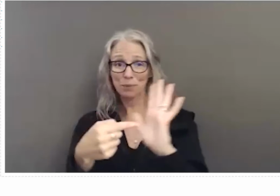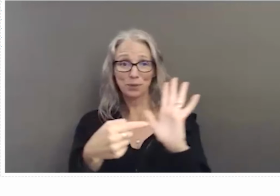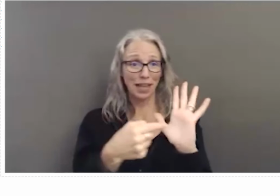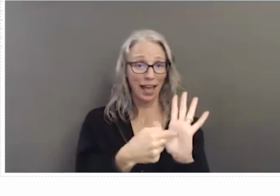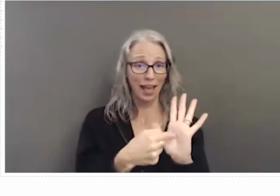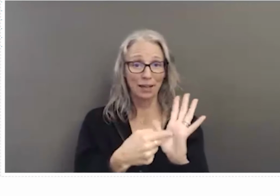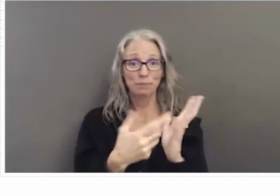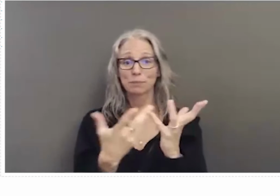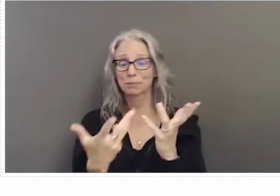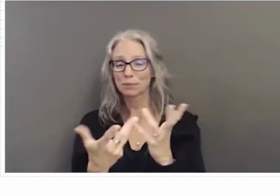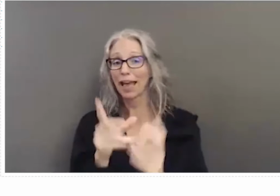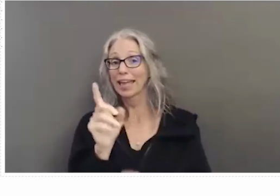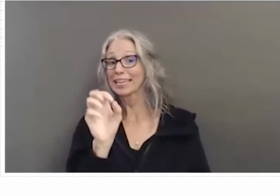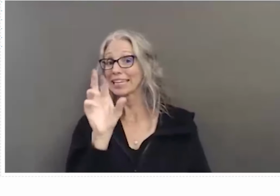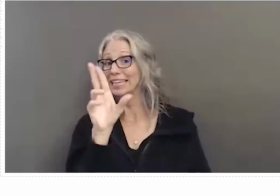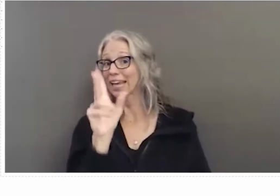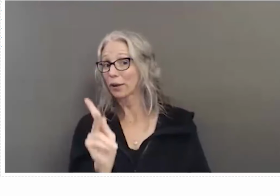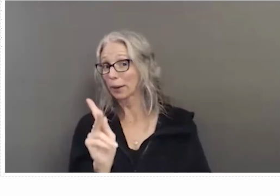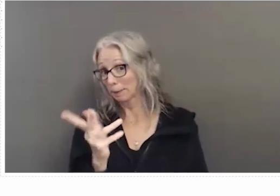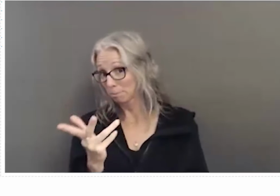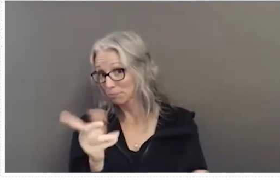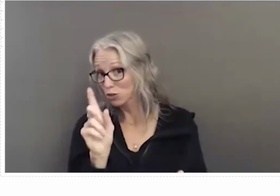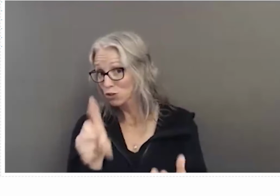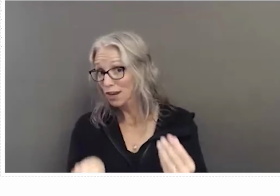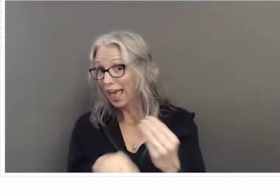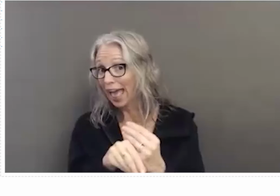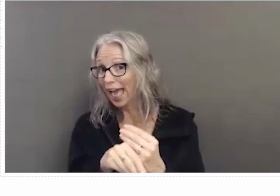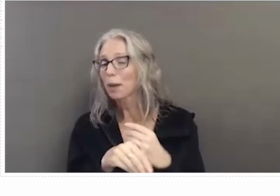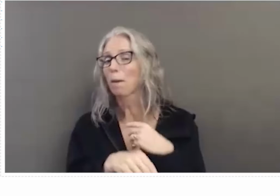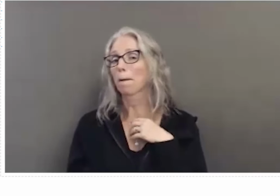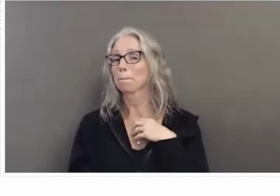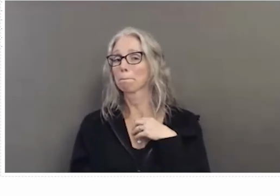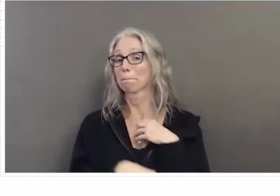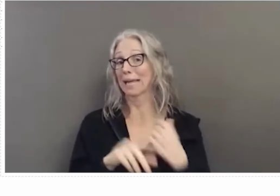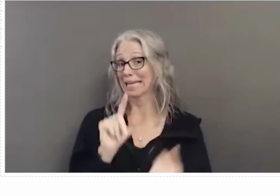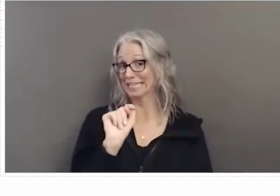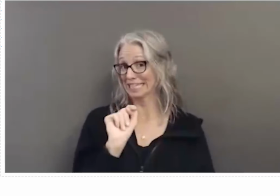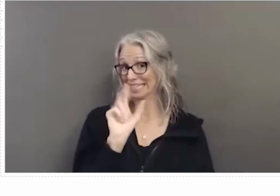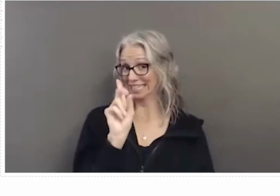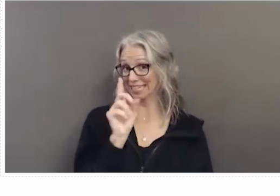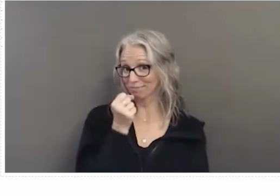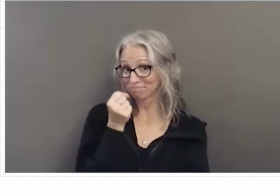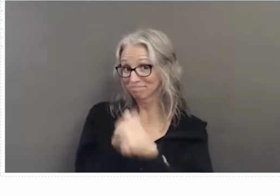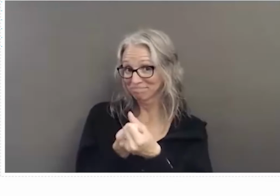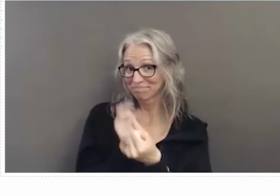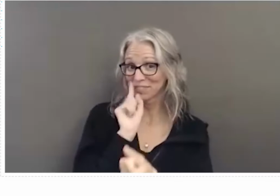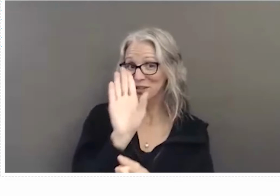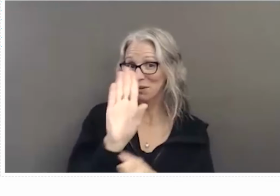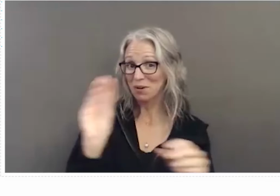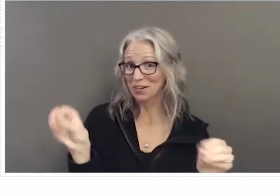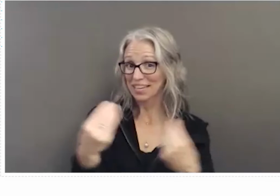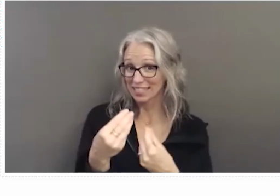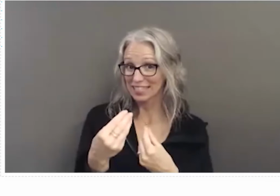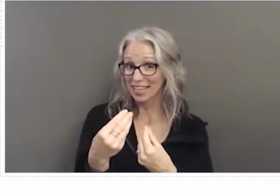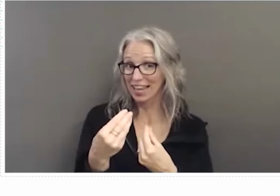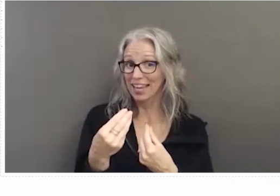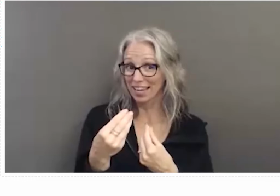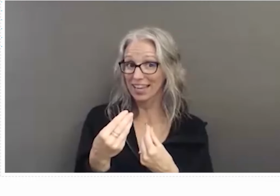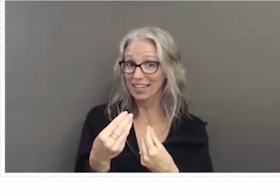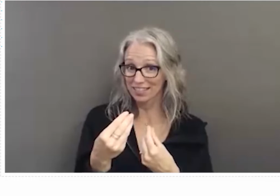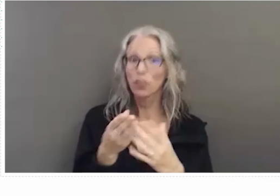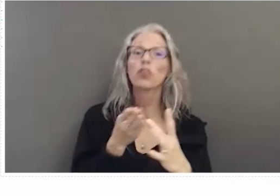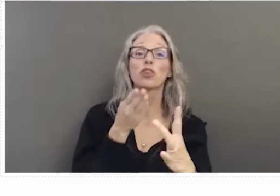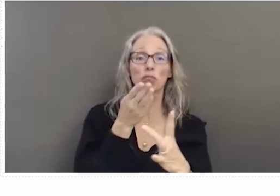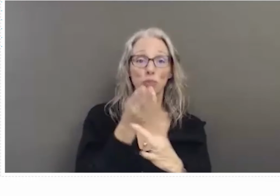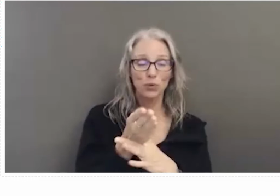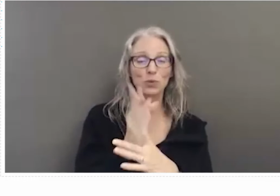if I didn't bring up that TD has been a supporter of your organization through TD Ready Commitment and our corporate